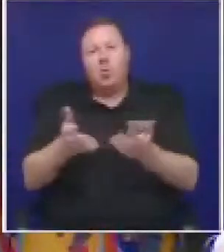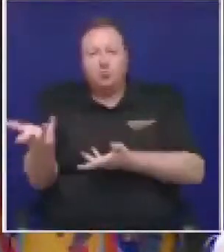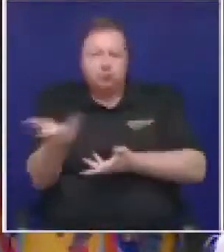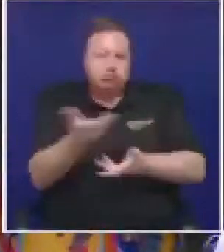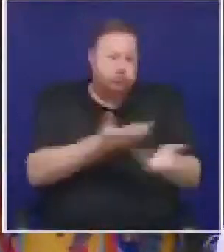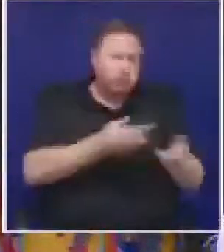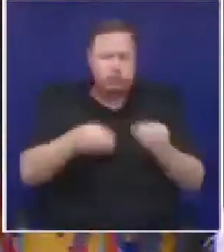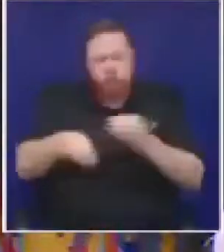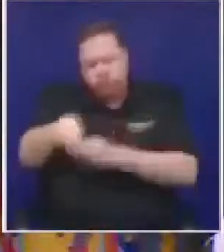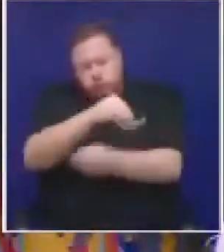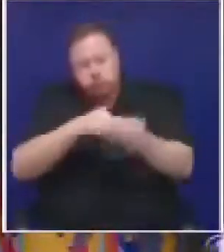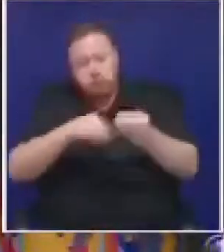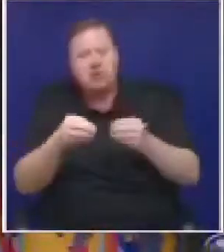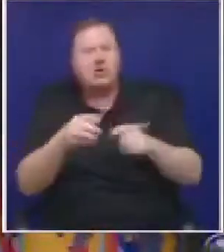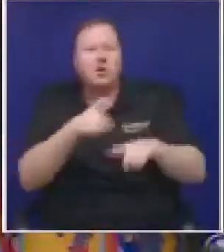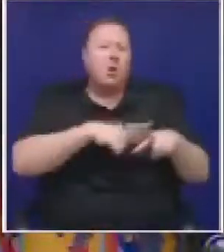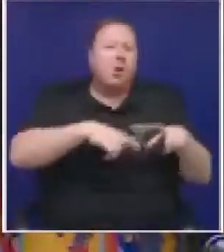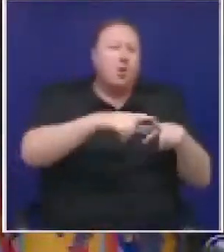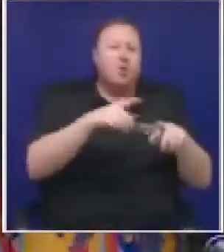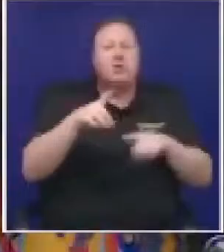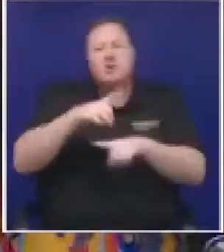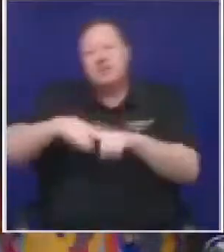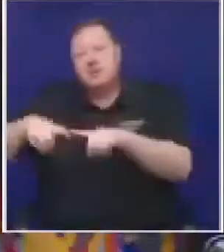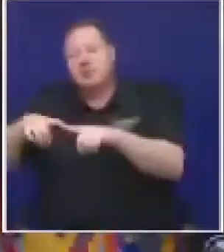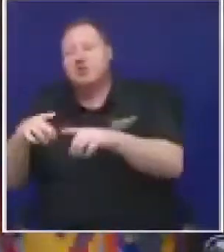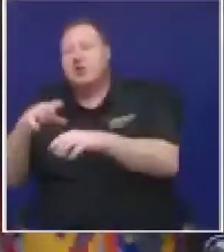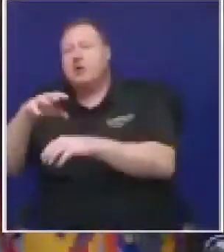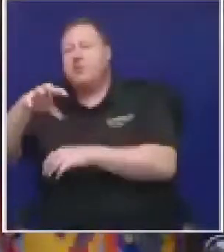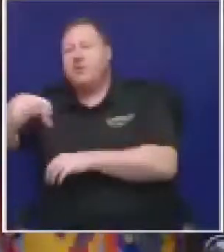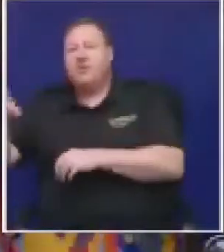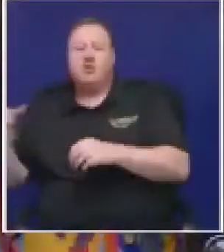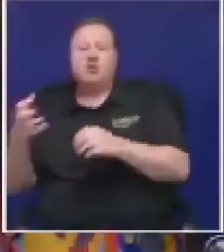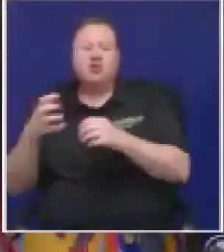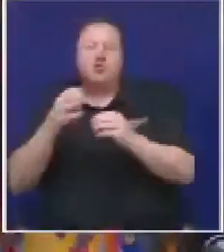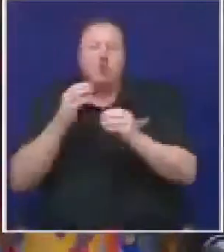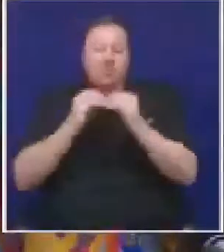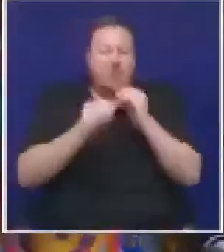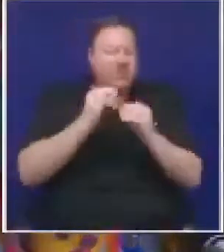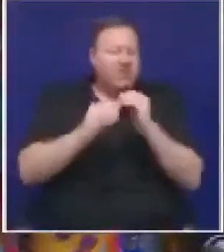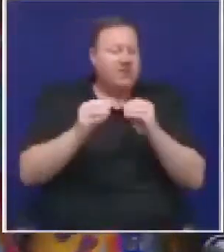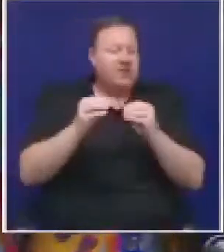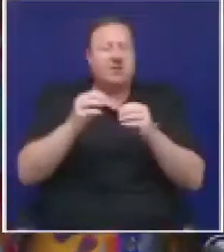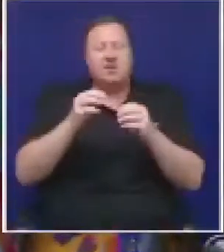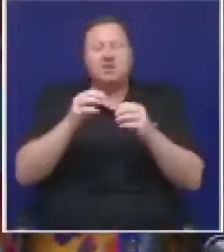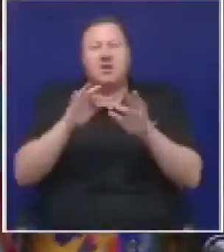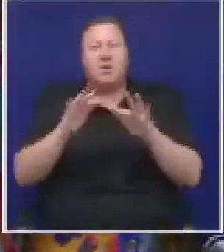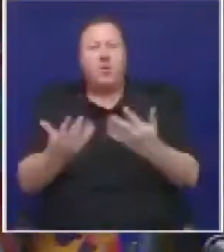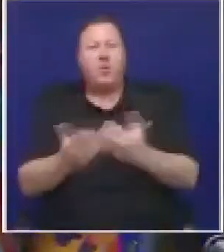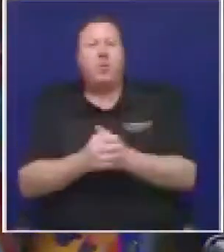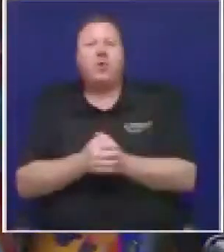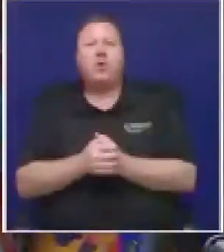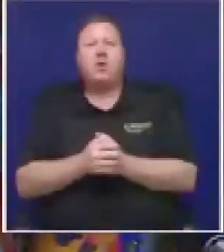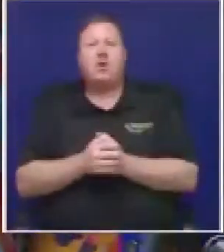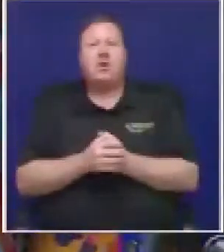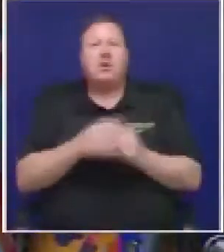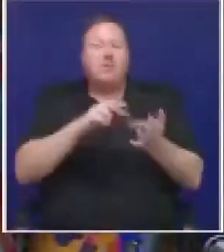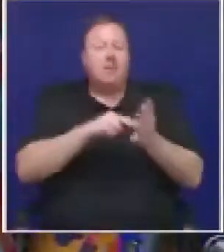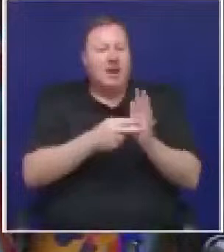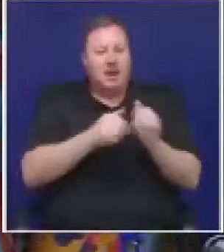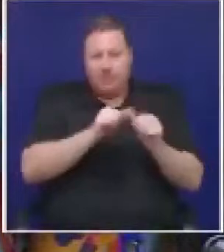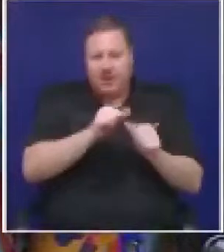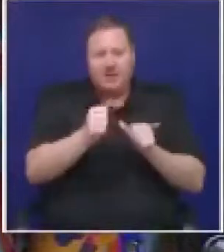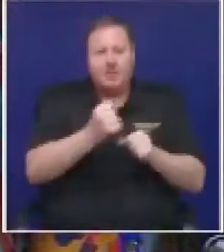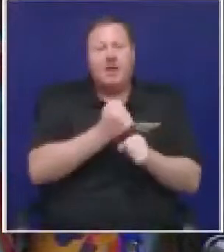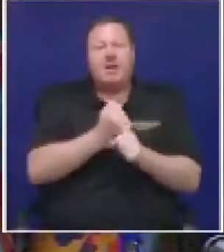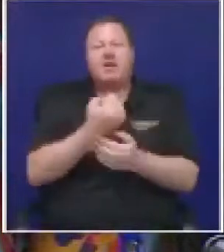across local, district, and provincial spheres. It was meant to integrate planning, accelerate localized economic